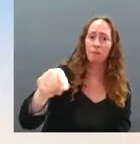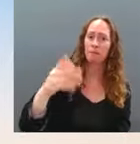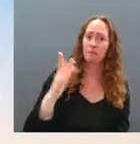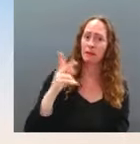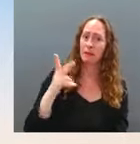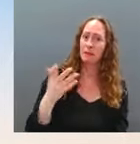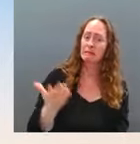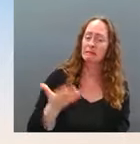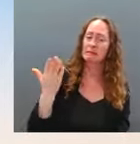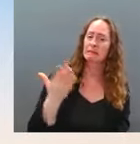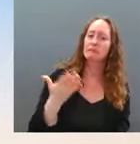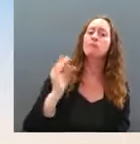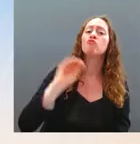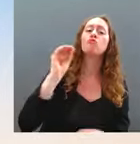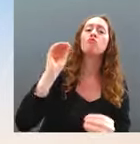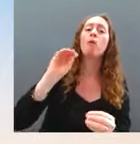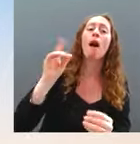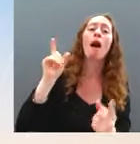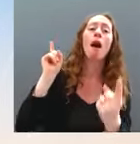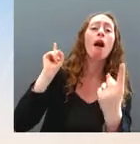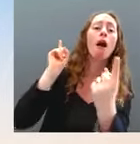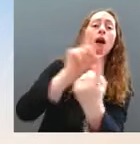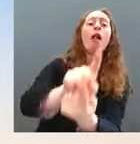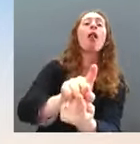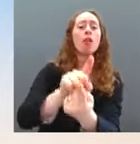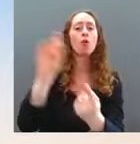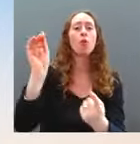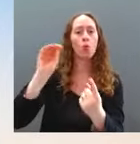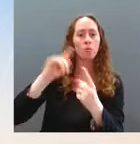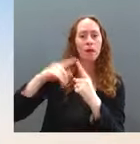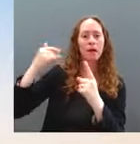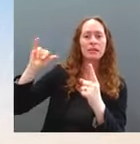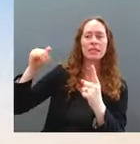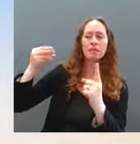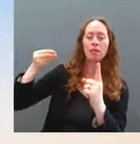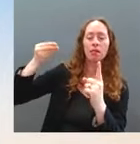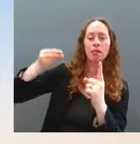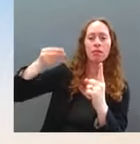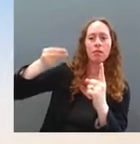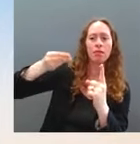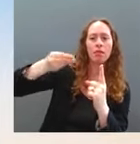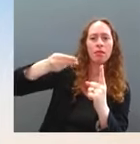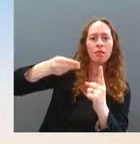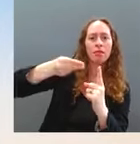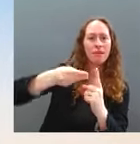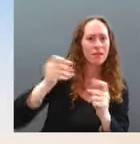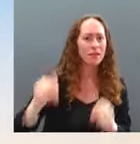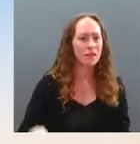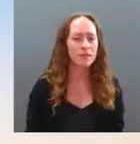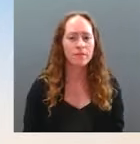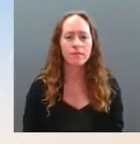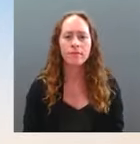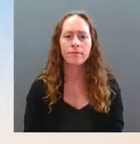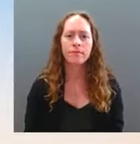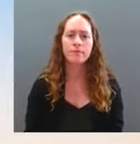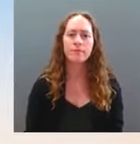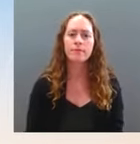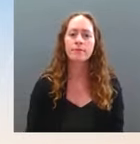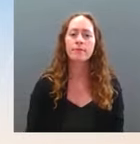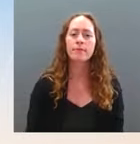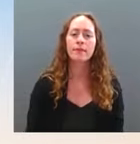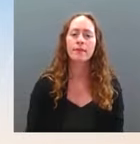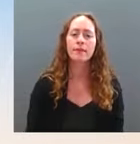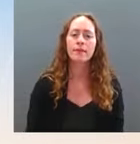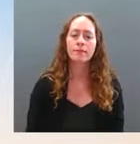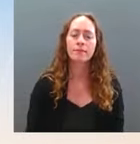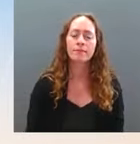his face having not been tested for an extended period of time. Well, again, if individuals are within 6 feet of him for 15 minutes